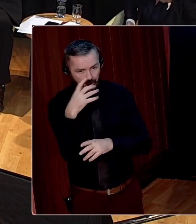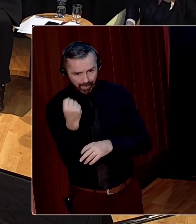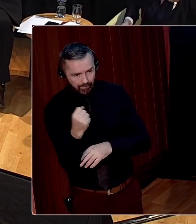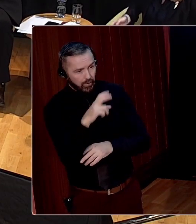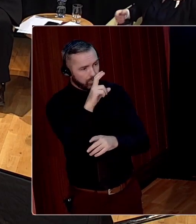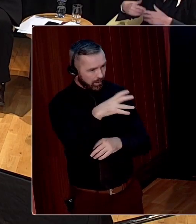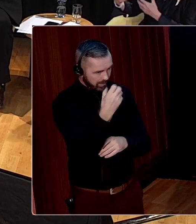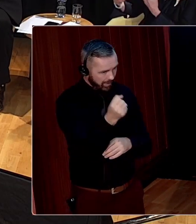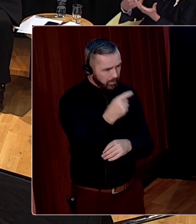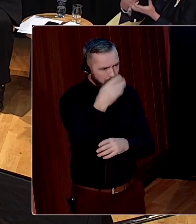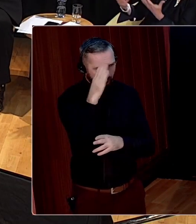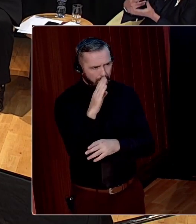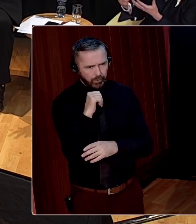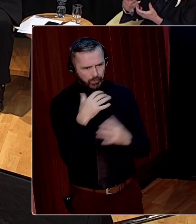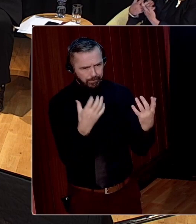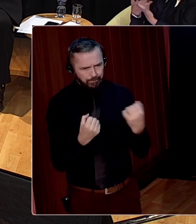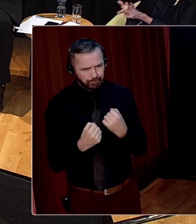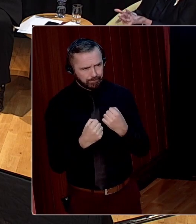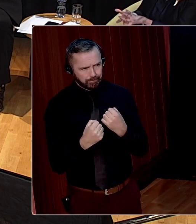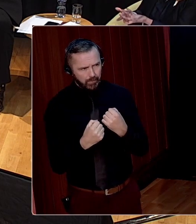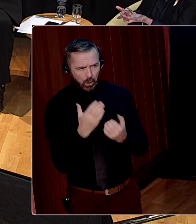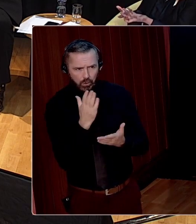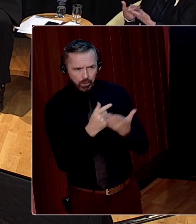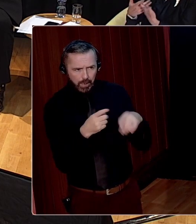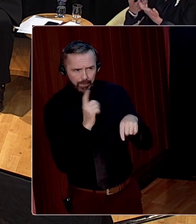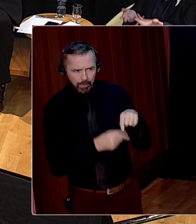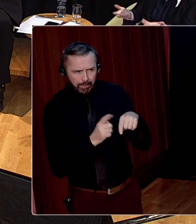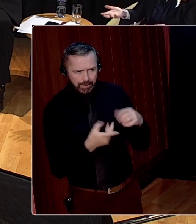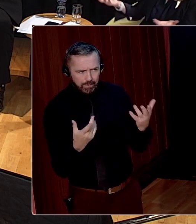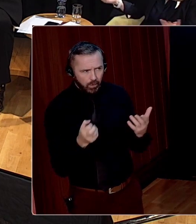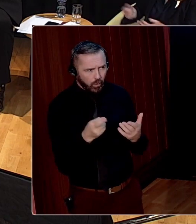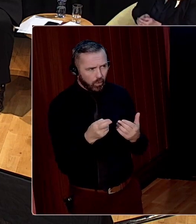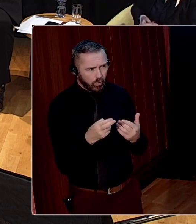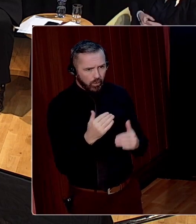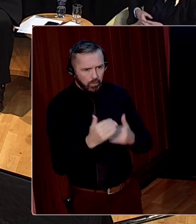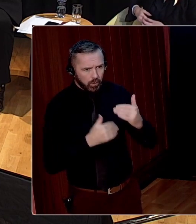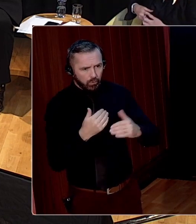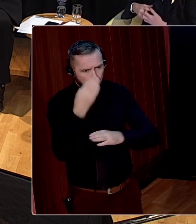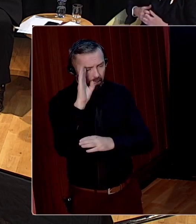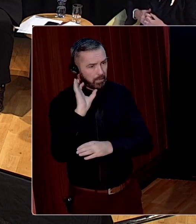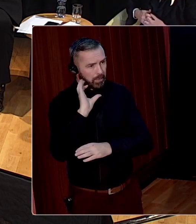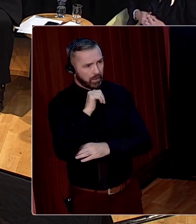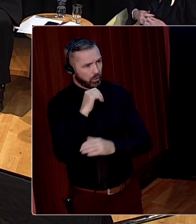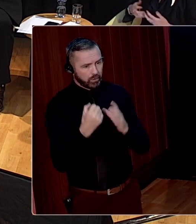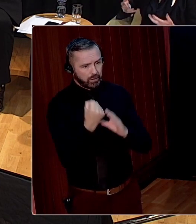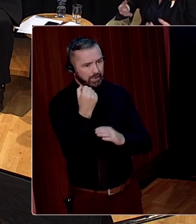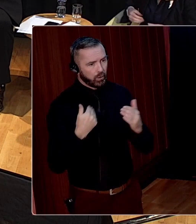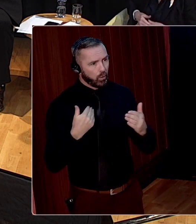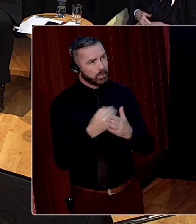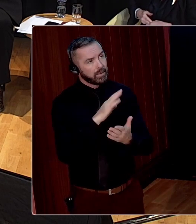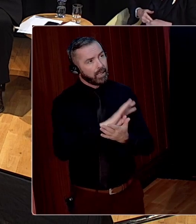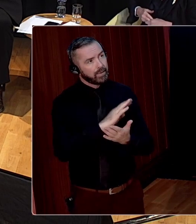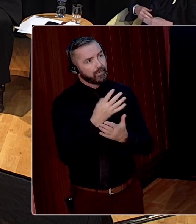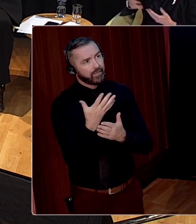in French, for instance? Was there some kind of impediment in terms of progressing Irish? Because we didn't succeed, for example, until